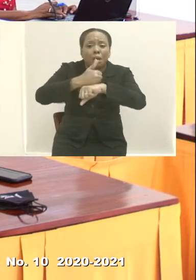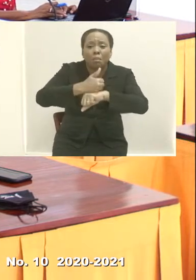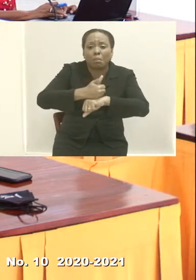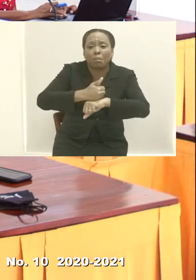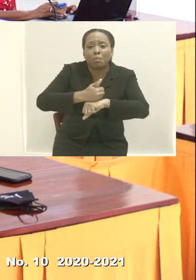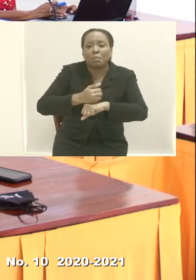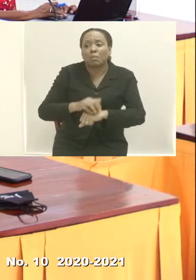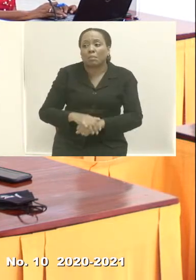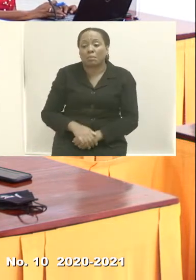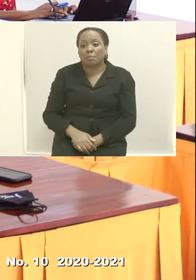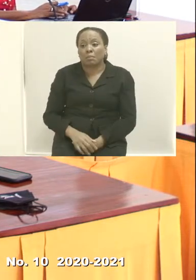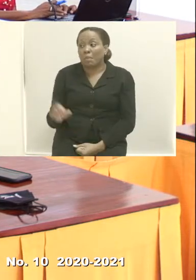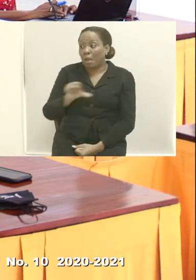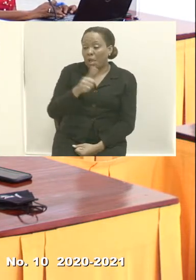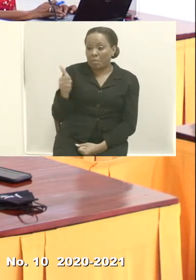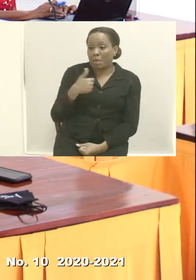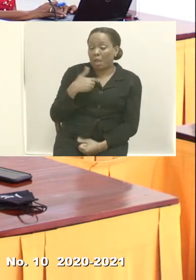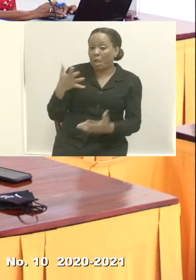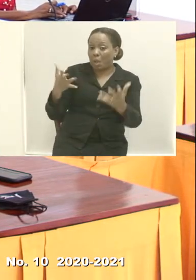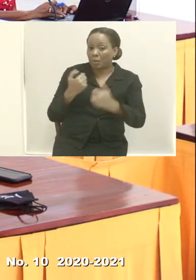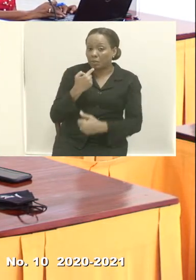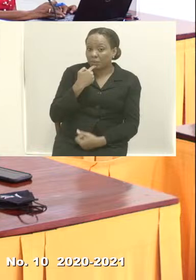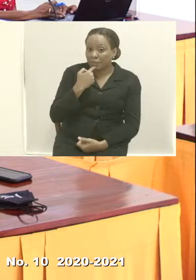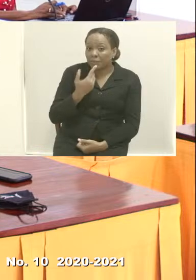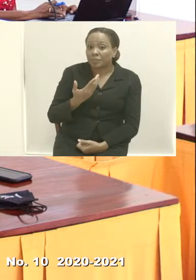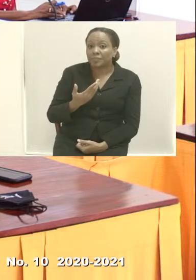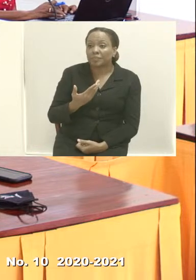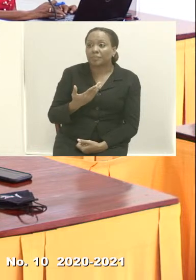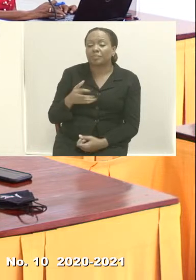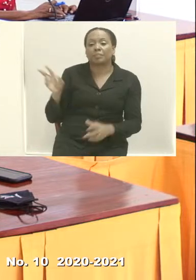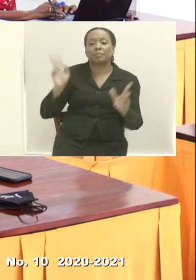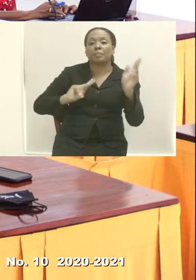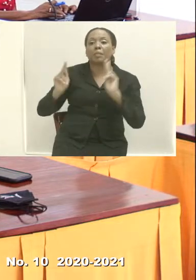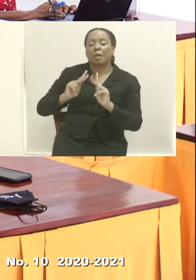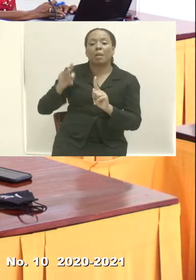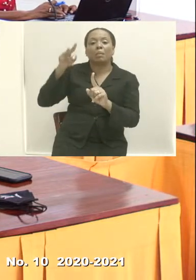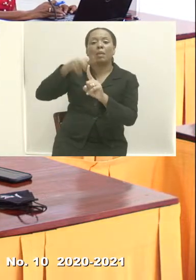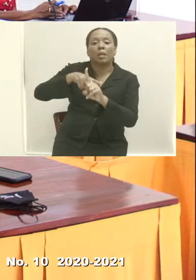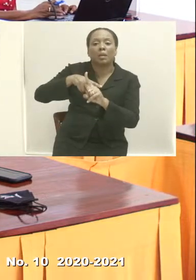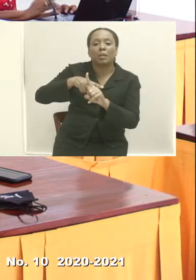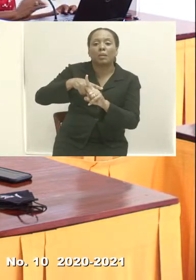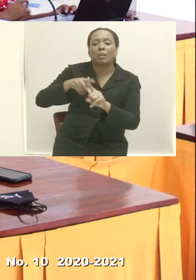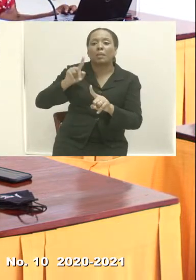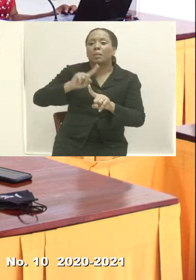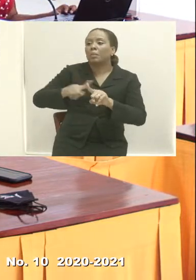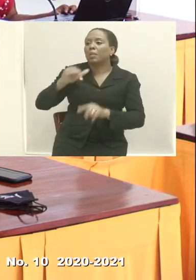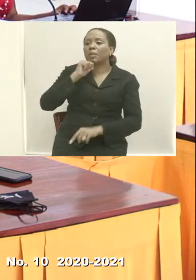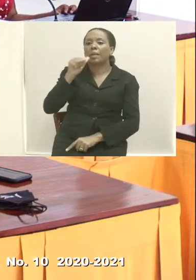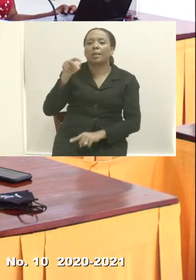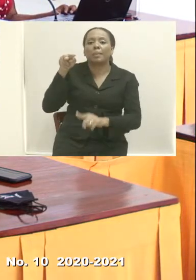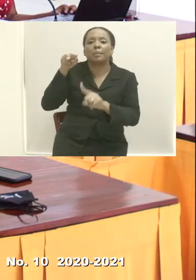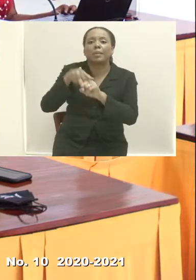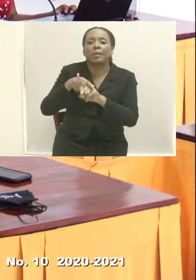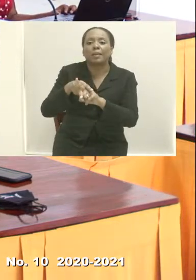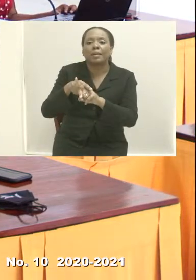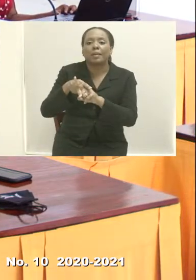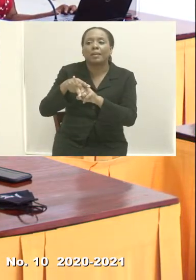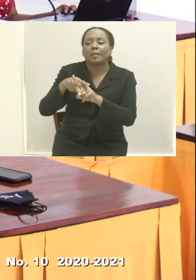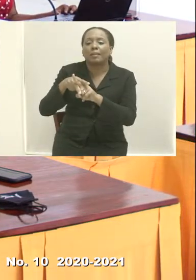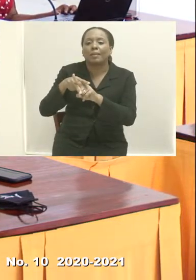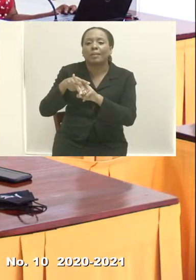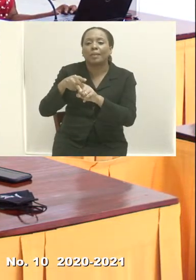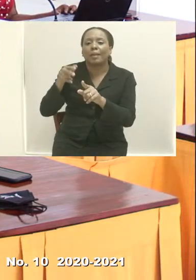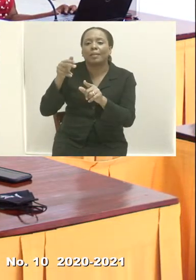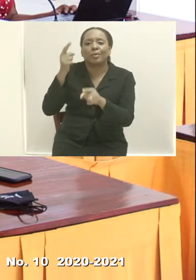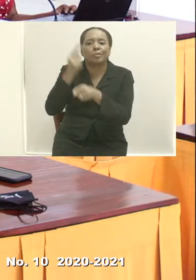to say is that very often, people have applied, but they have not applied in a way that allows us to assist them as quickly as we want because,